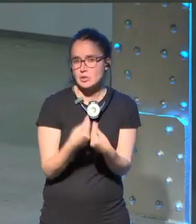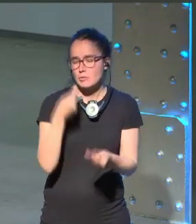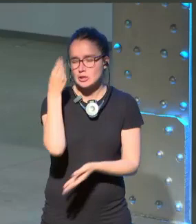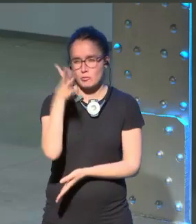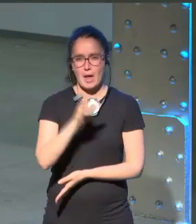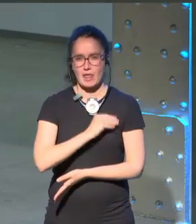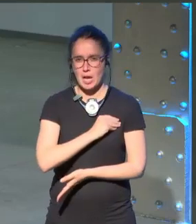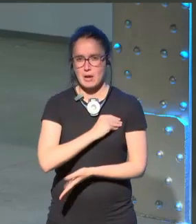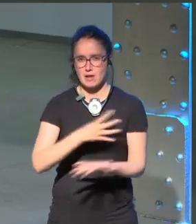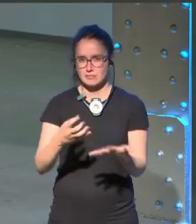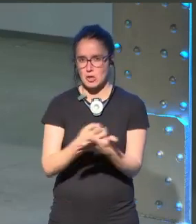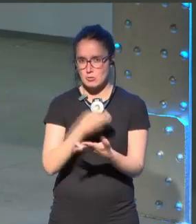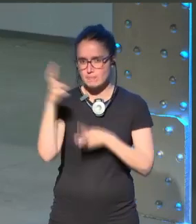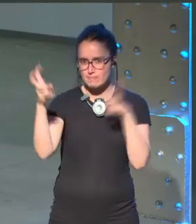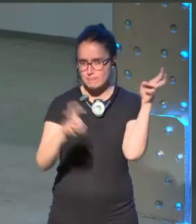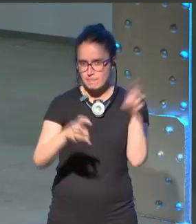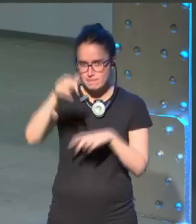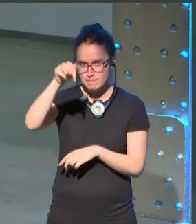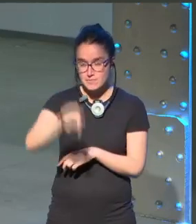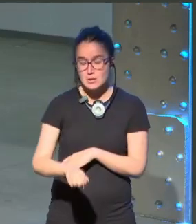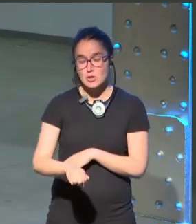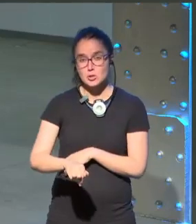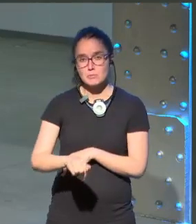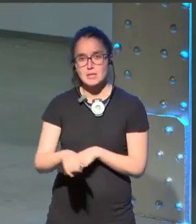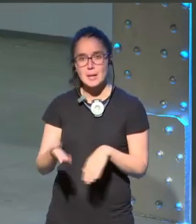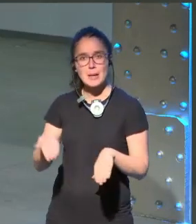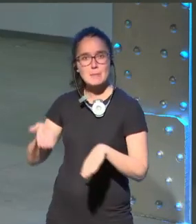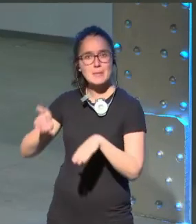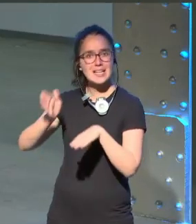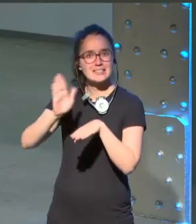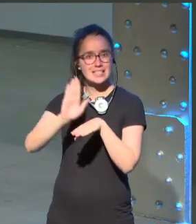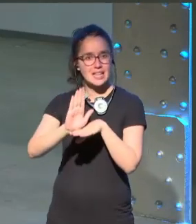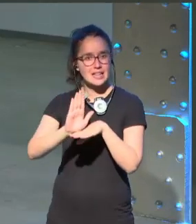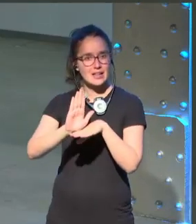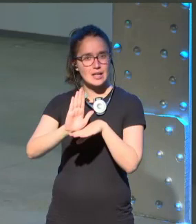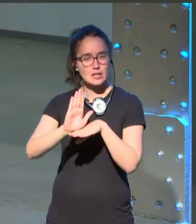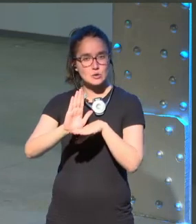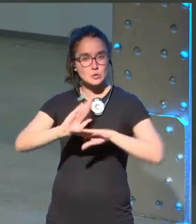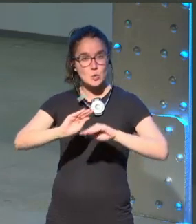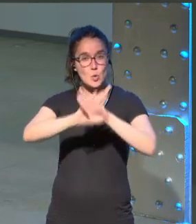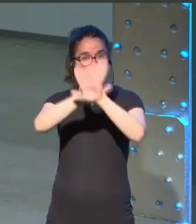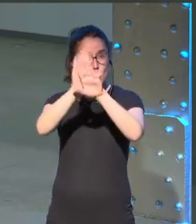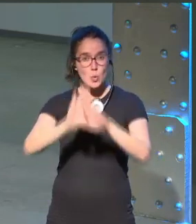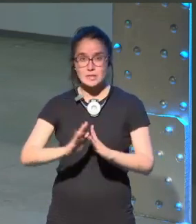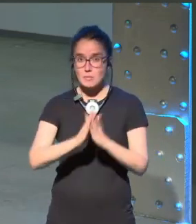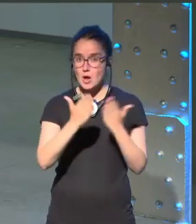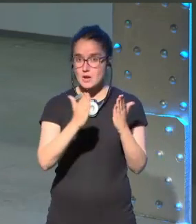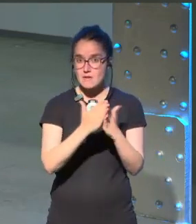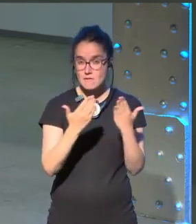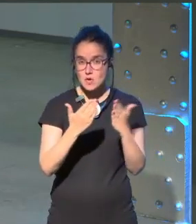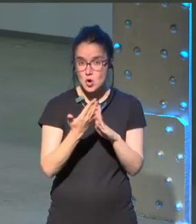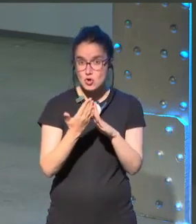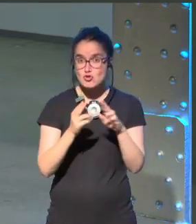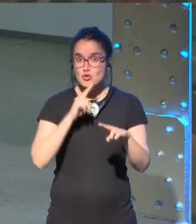I think that our author deserves it. That we are all here. We're here to present his last